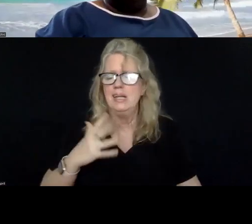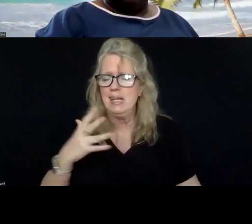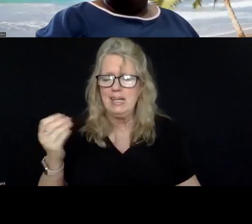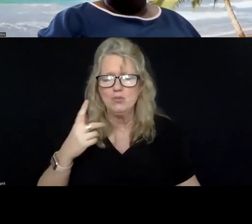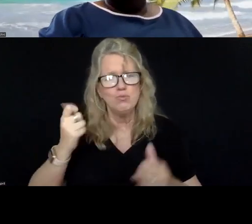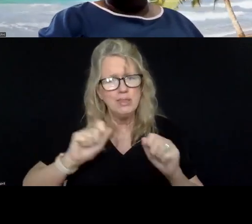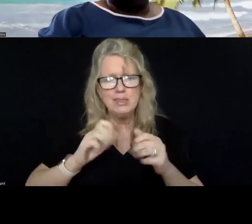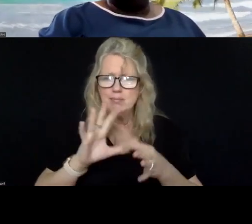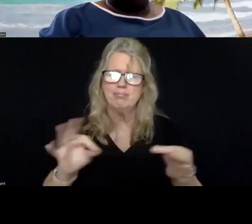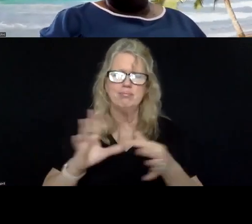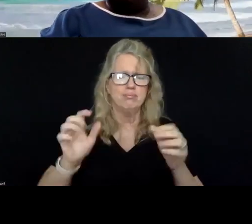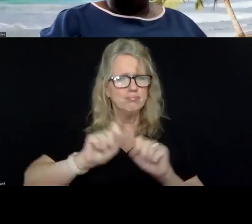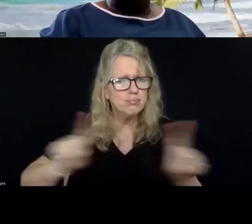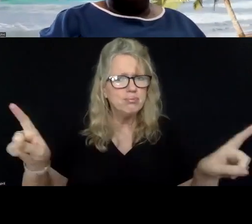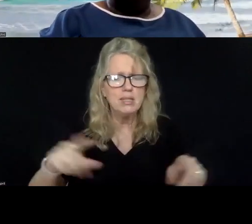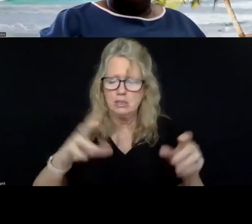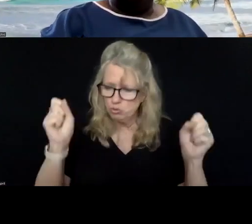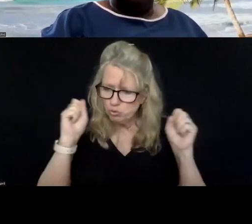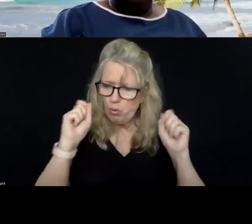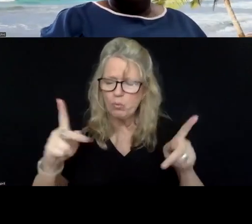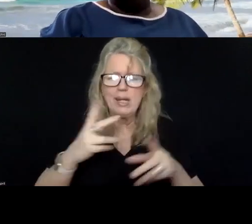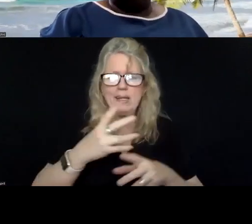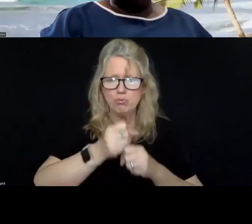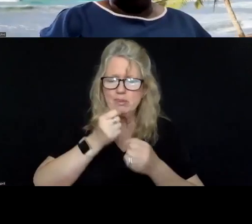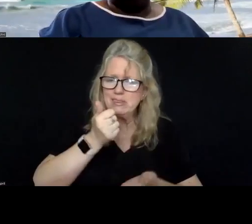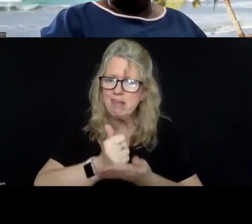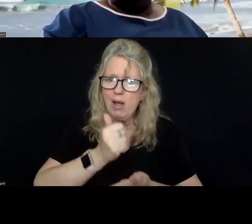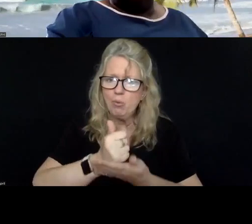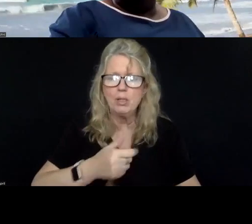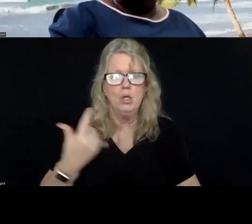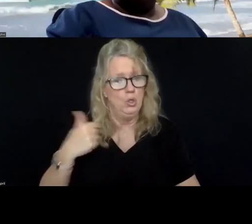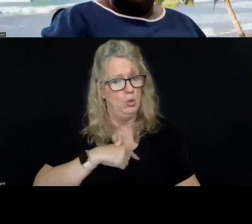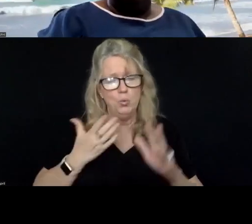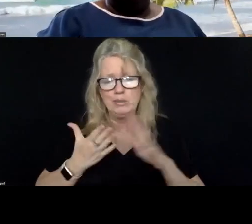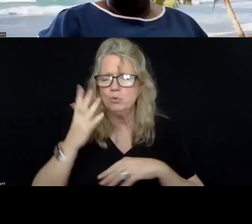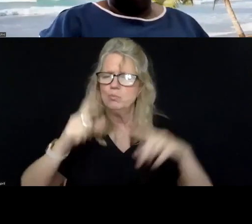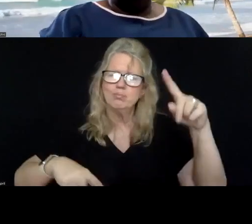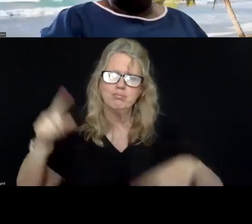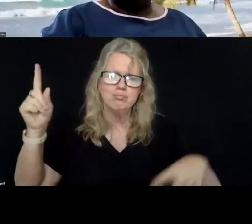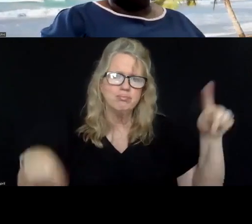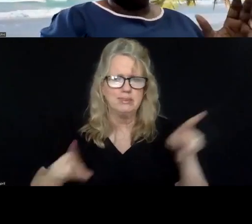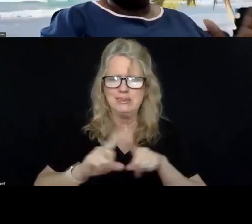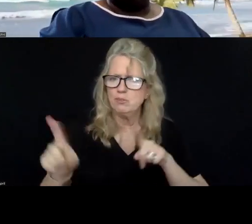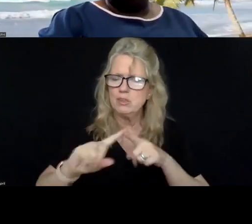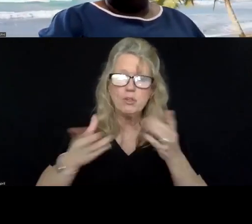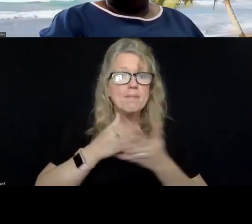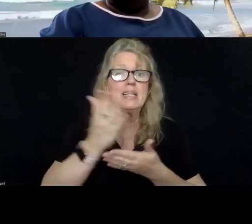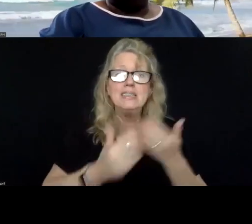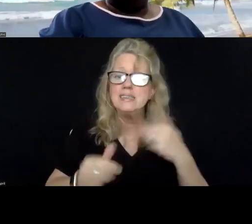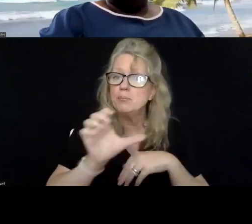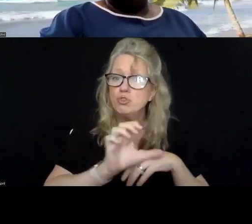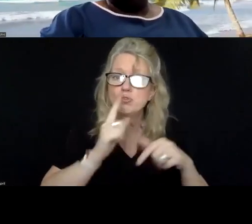the word out that it is okay to receive help. And we do it through various avenues. Some churches do